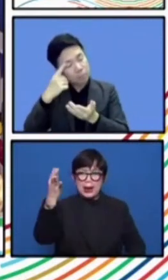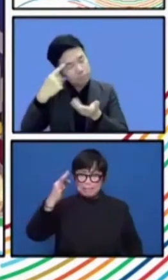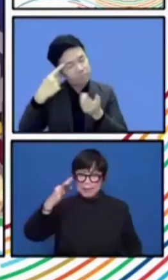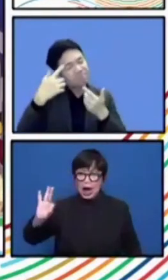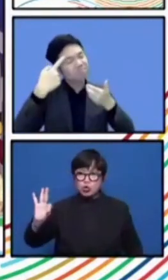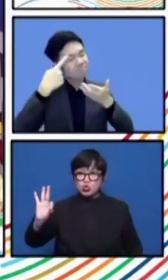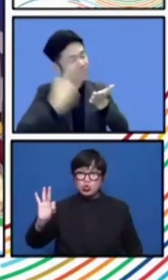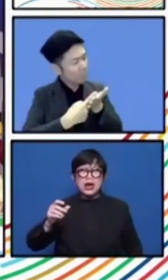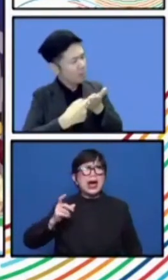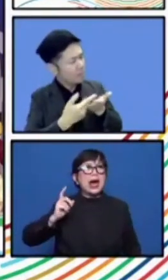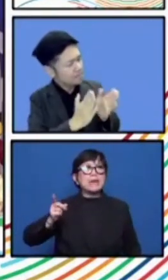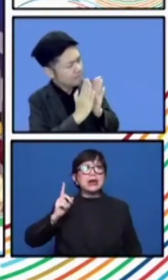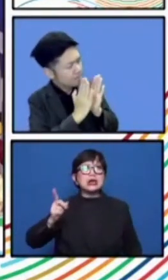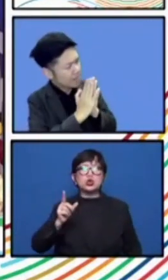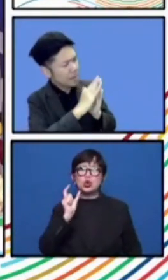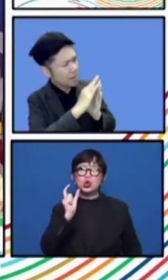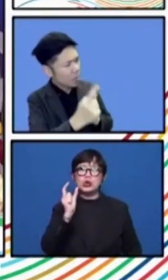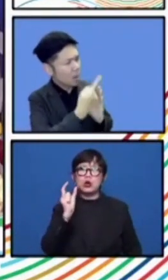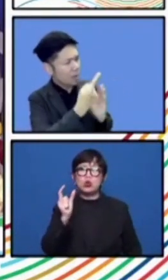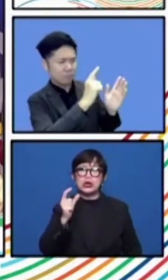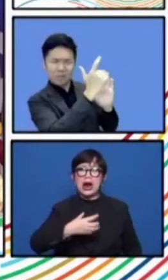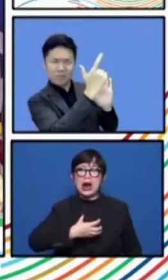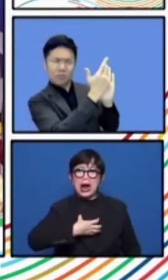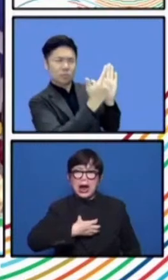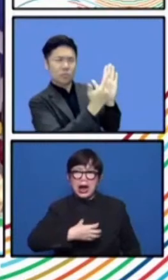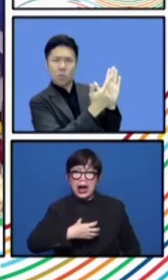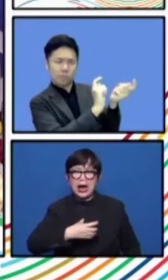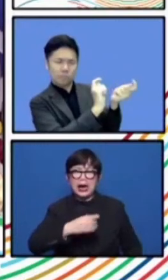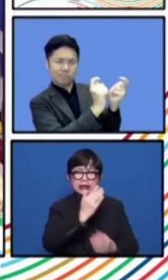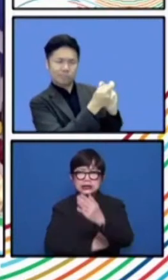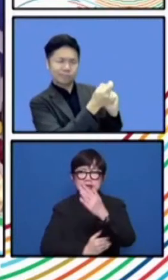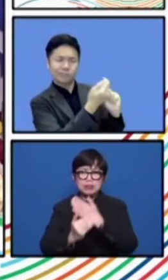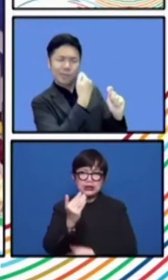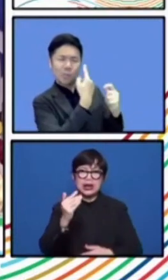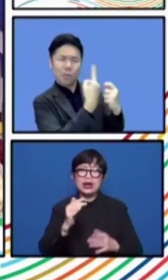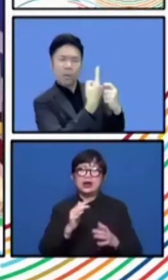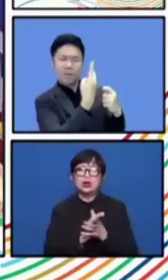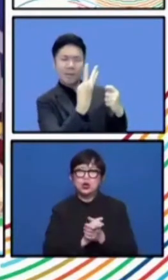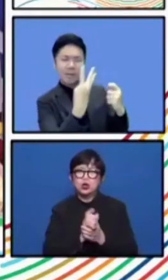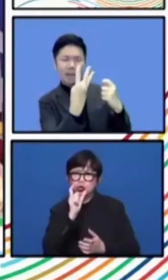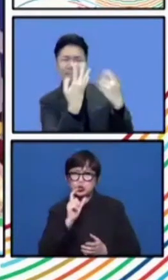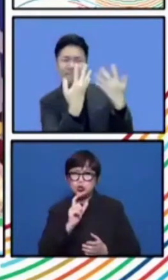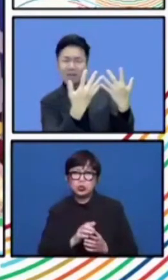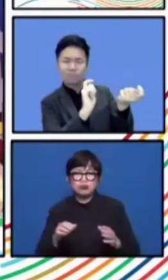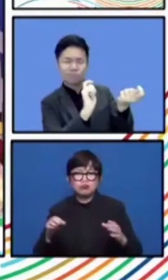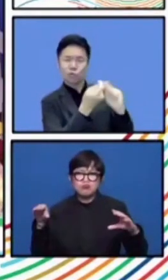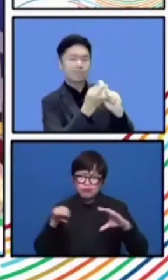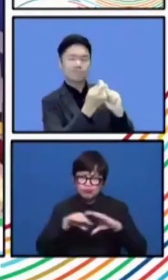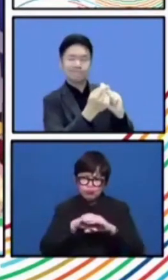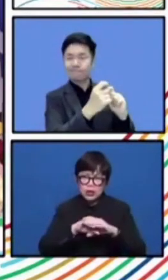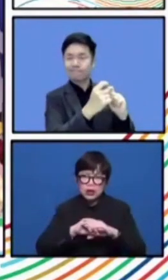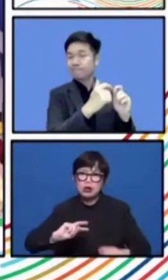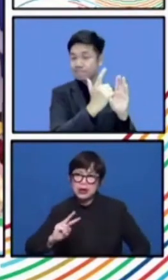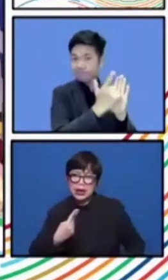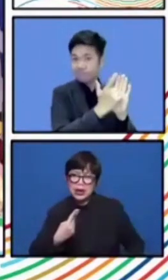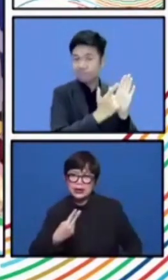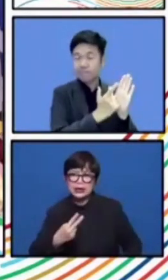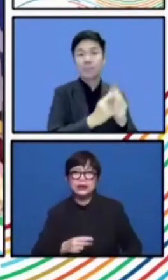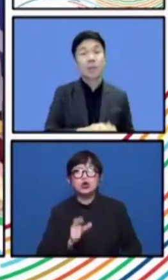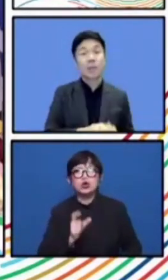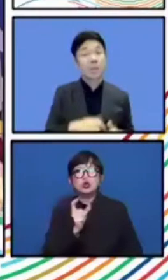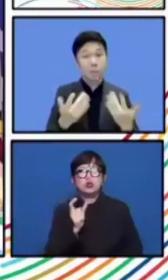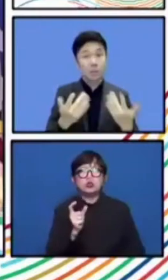our old act PWD act 1995 the parliament passed the bill in December 2016.